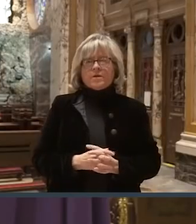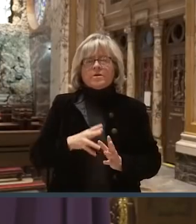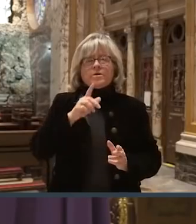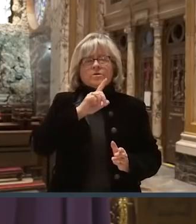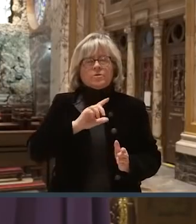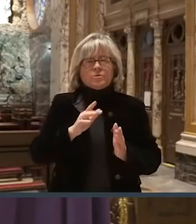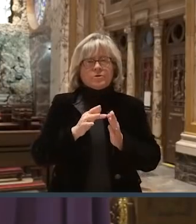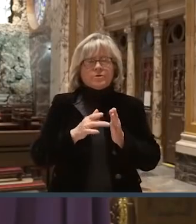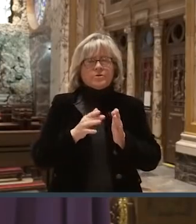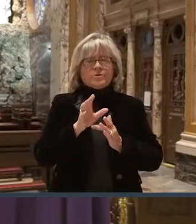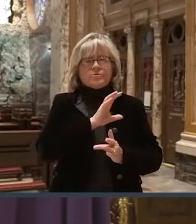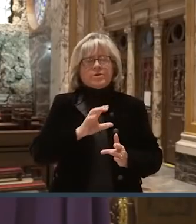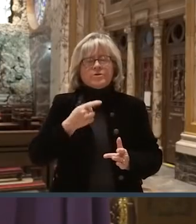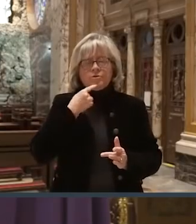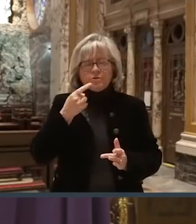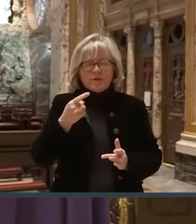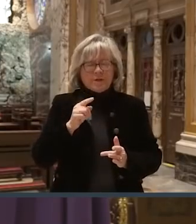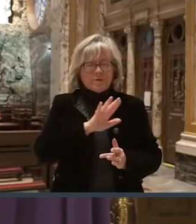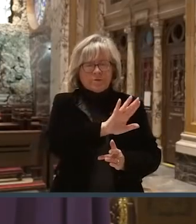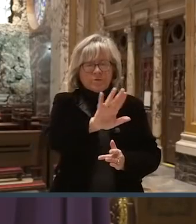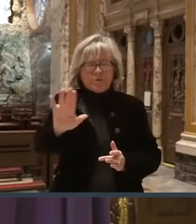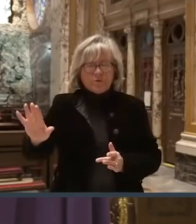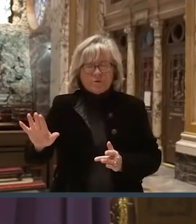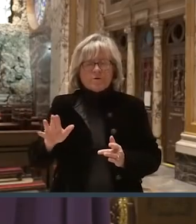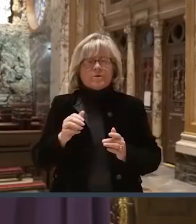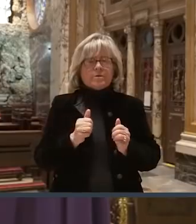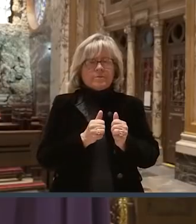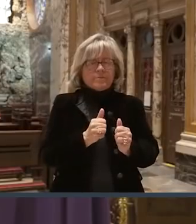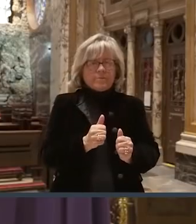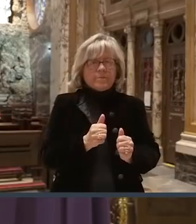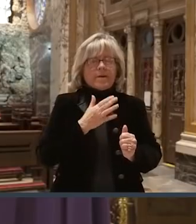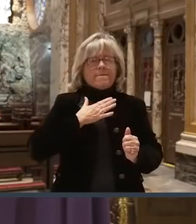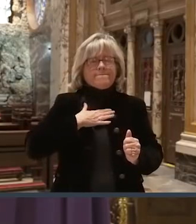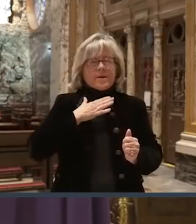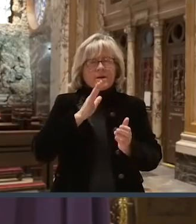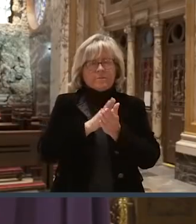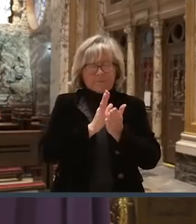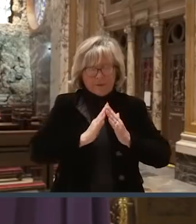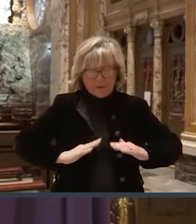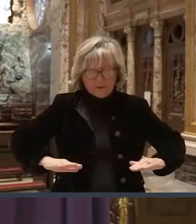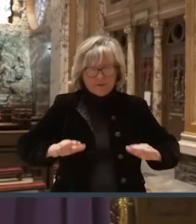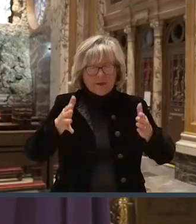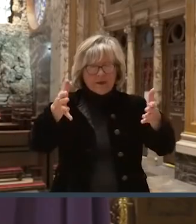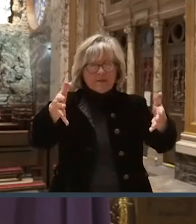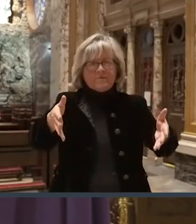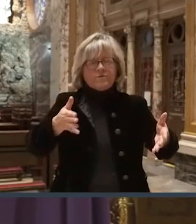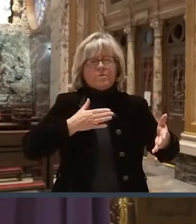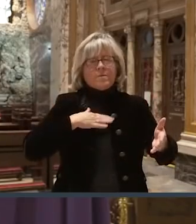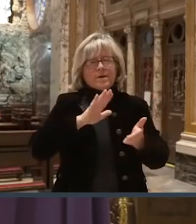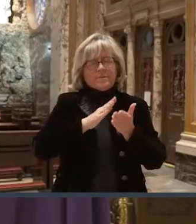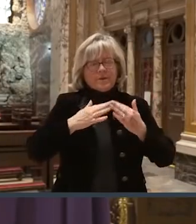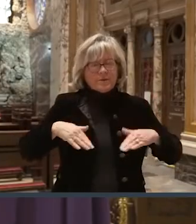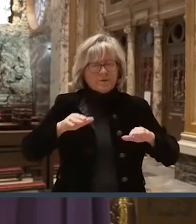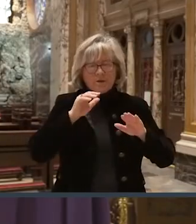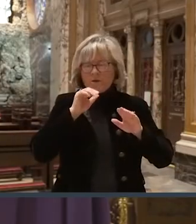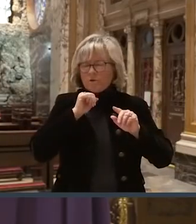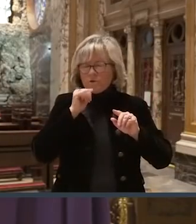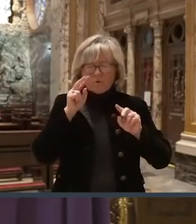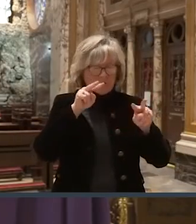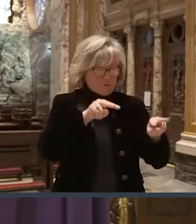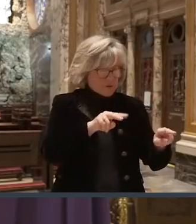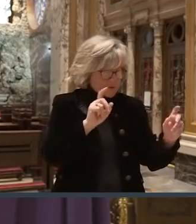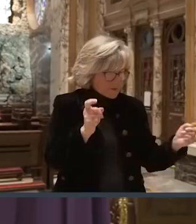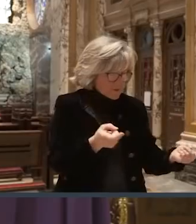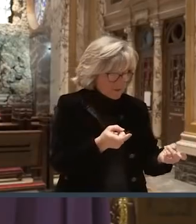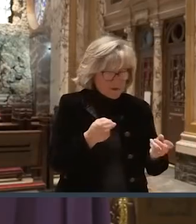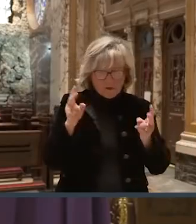Lord Jesus Christ, who said to your apostles, "Peace I leave you, my peace I give you," look not on our sins, but on the faith of your